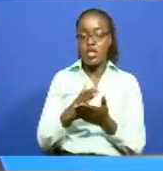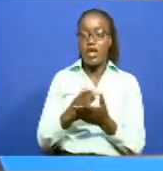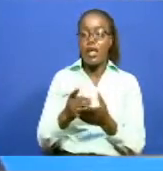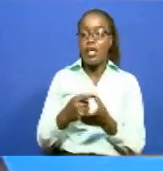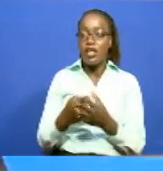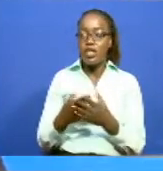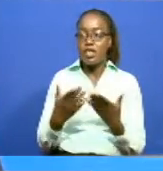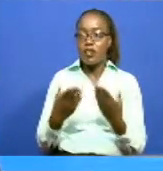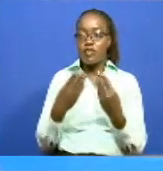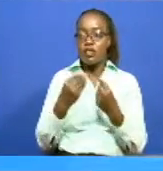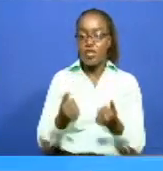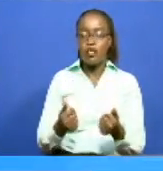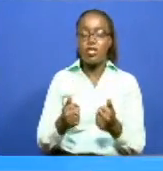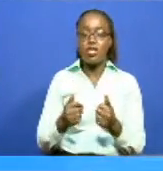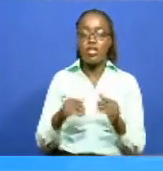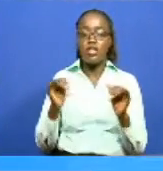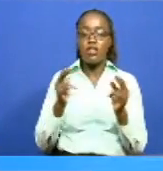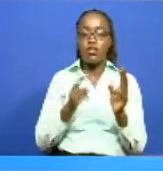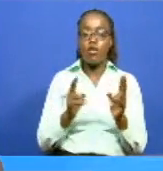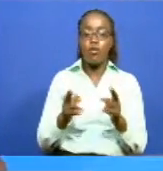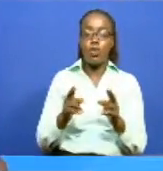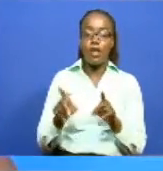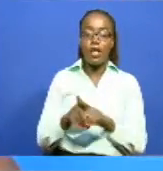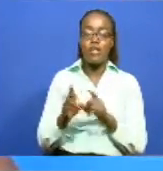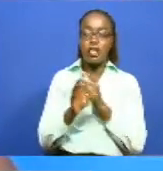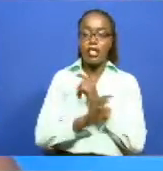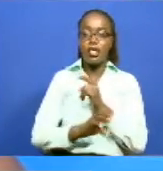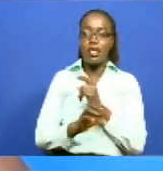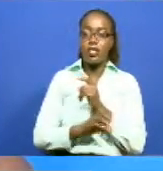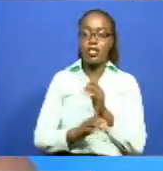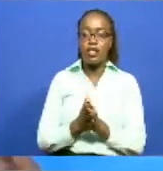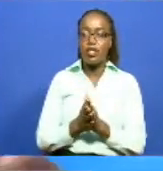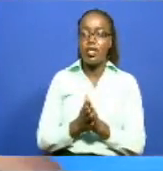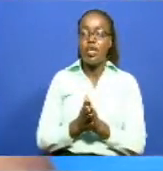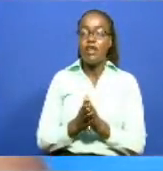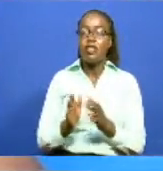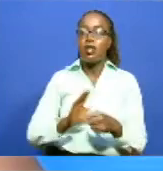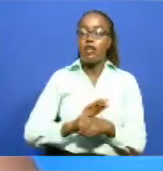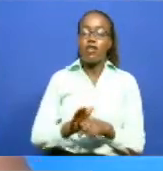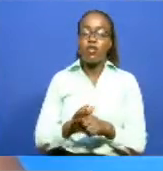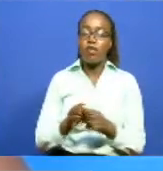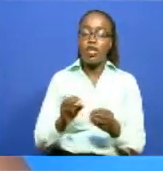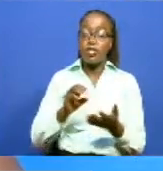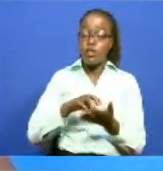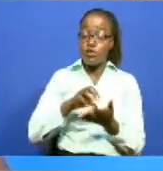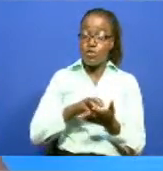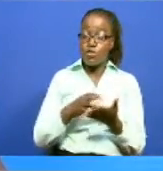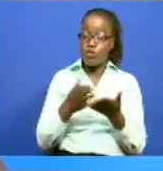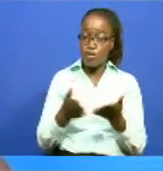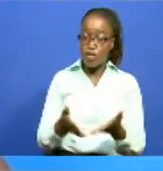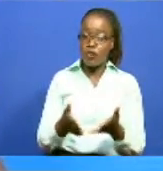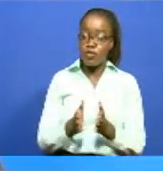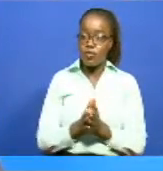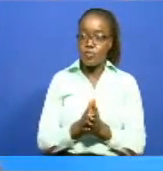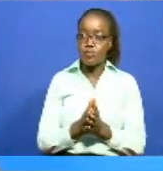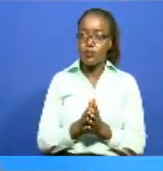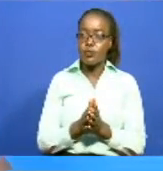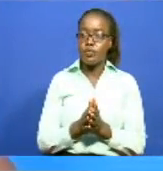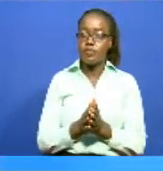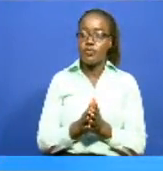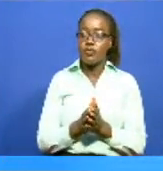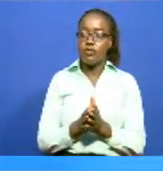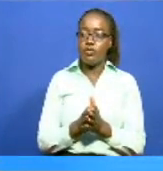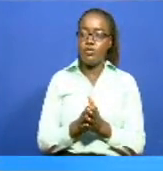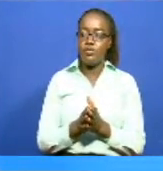into a new normal as a country. With regards to our COVID-19 situation, in terms of our statistics